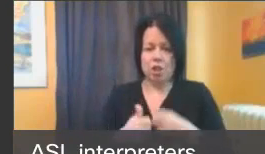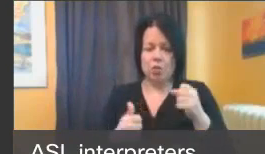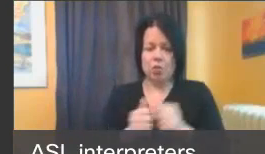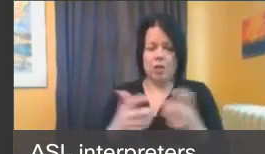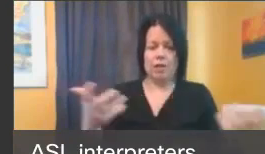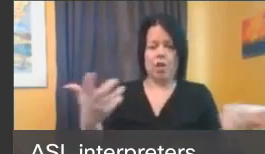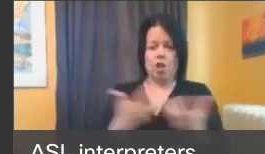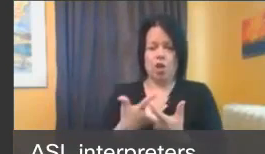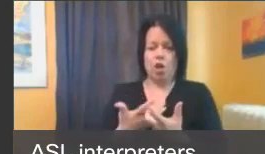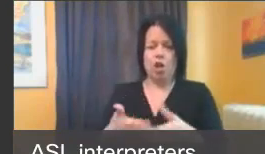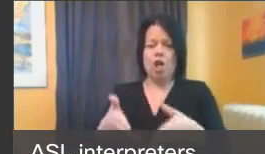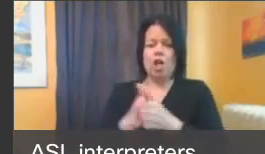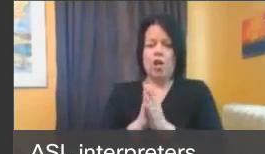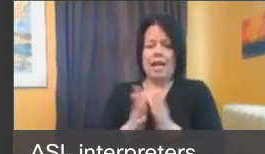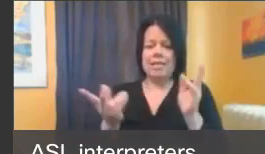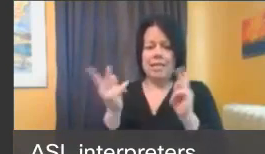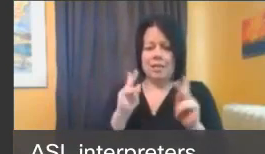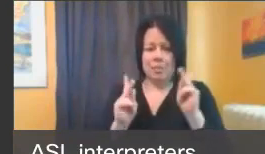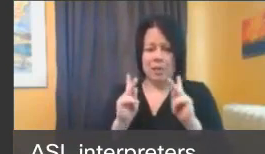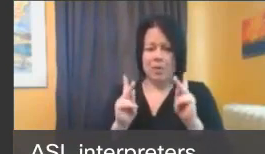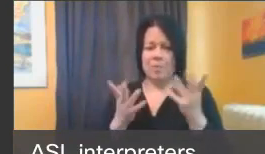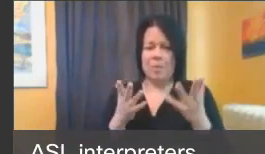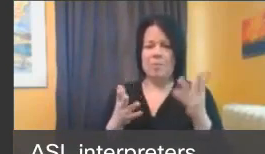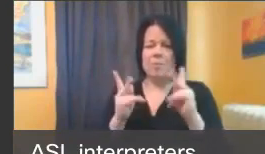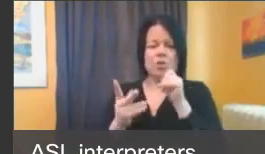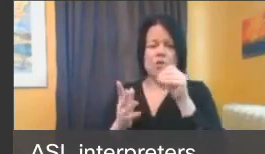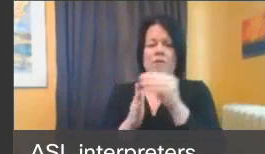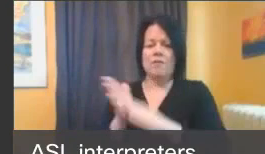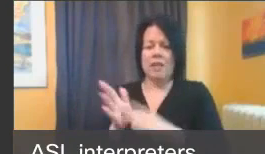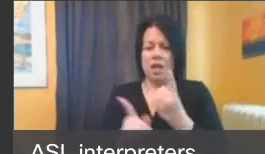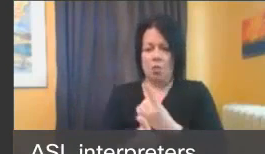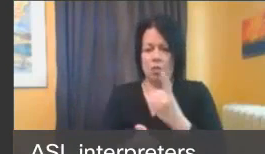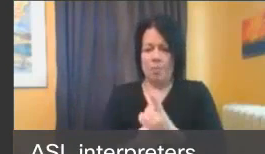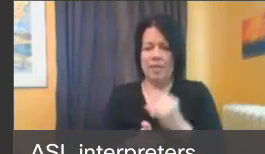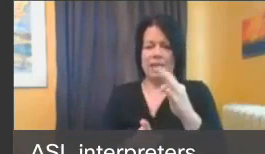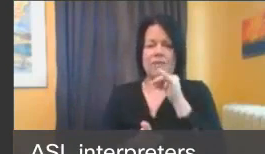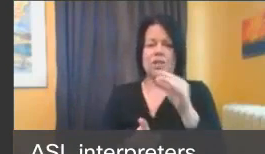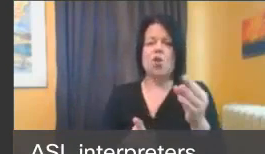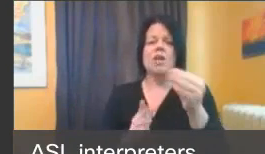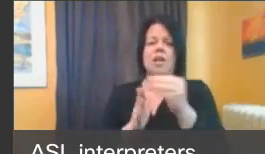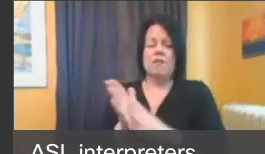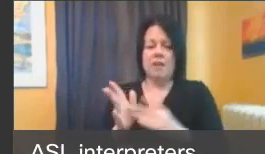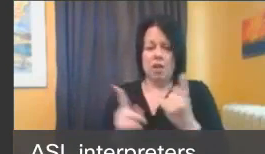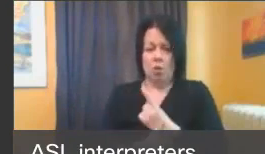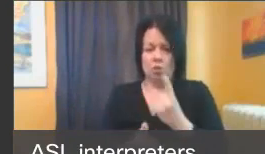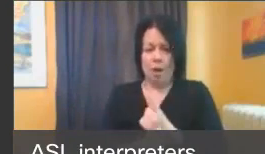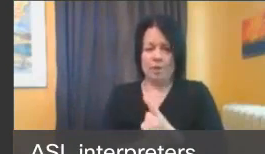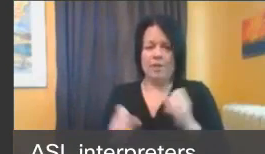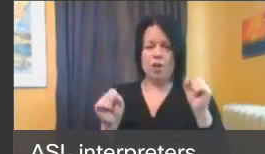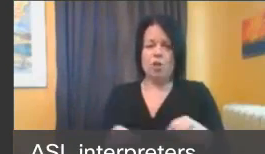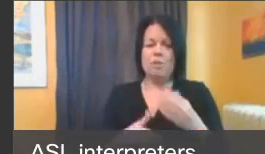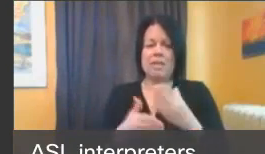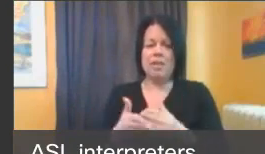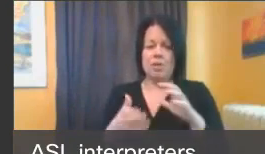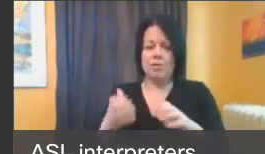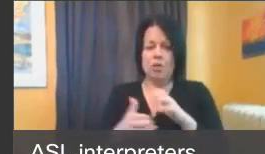where now you're asking people may not fill it out properly. And if they don't fill it out properly, you know, there could be some confusion over what we